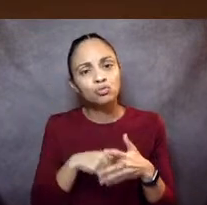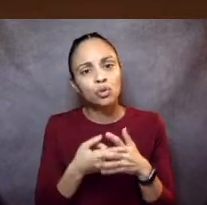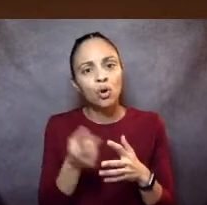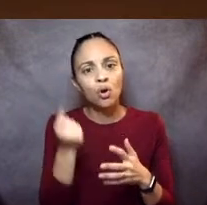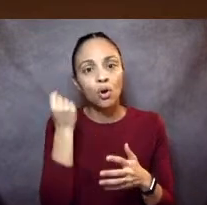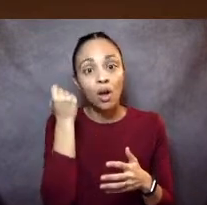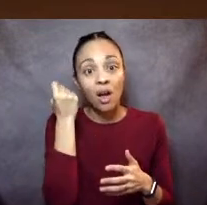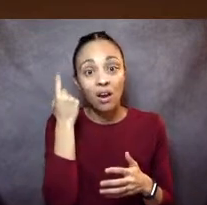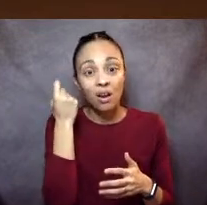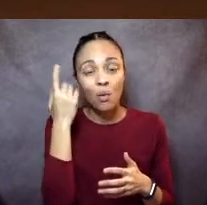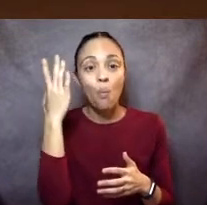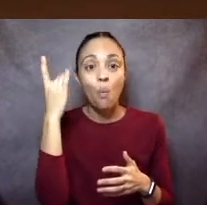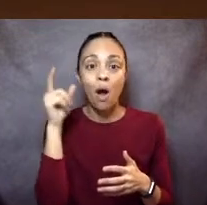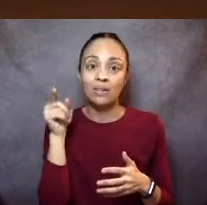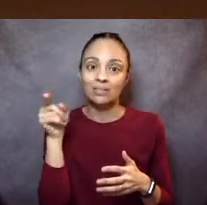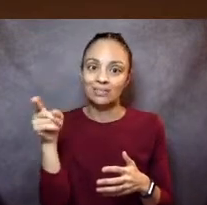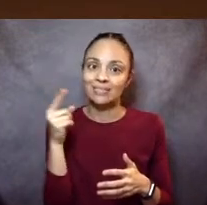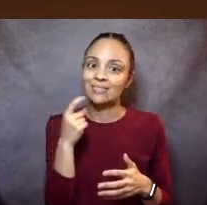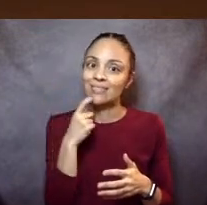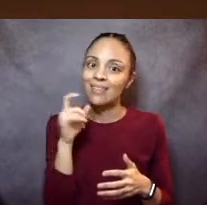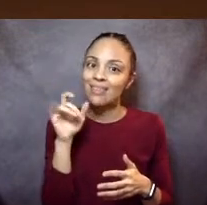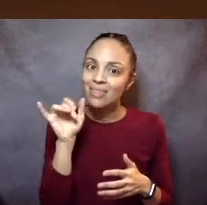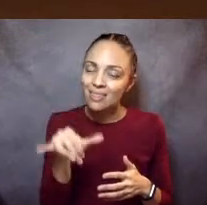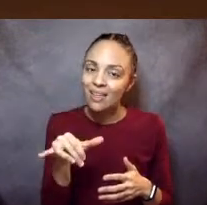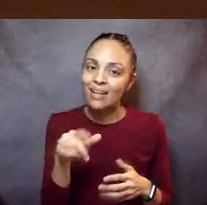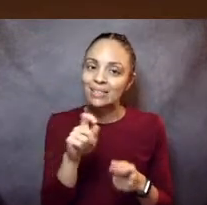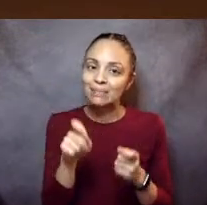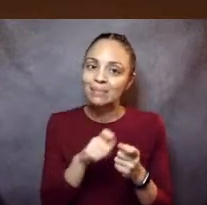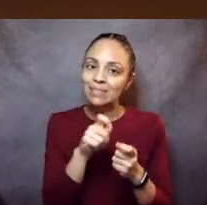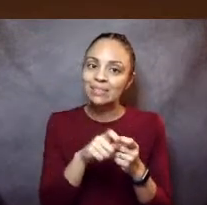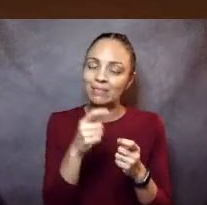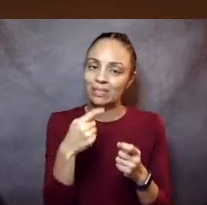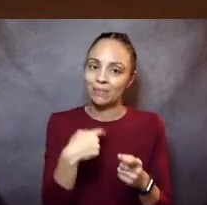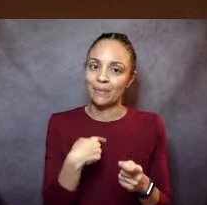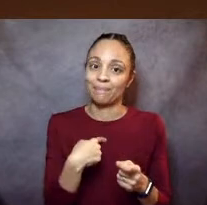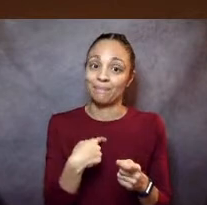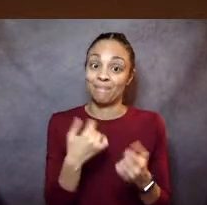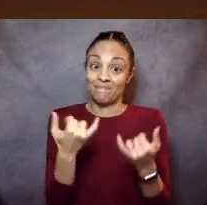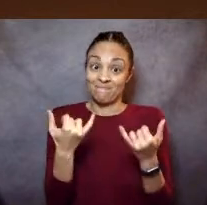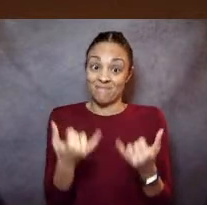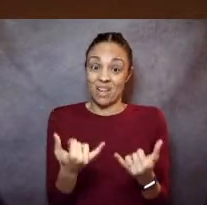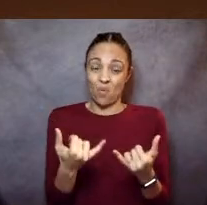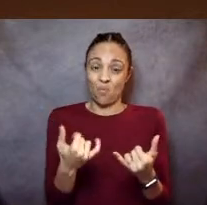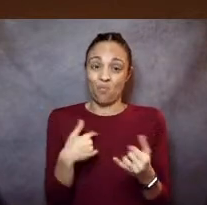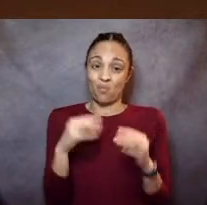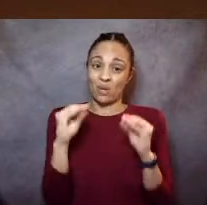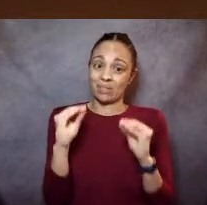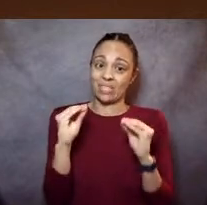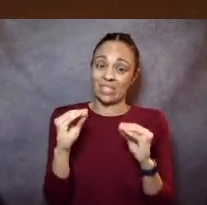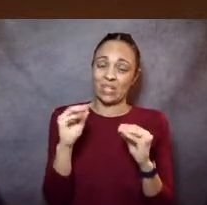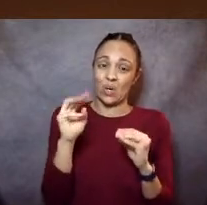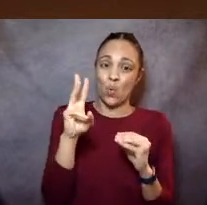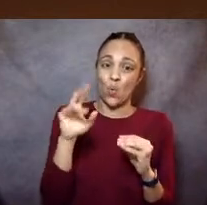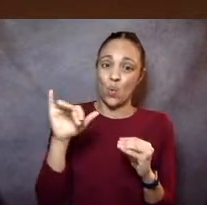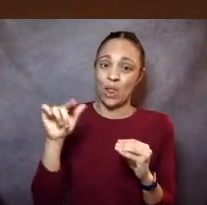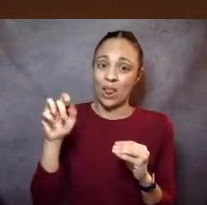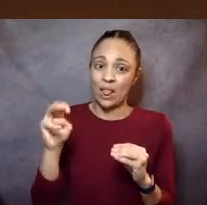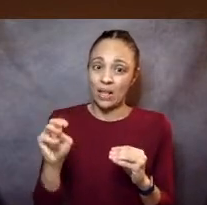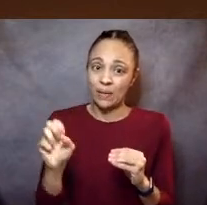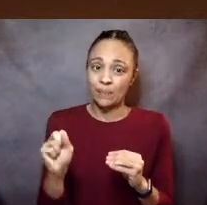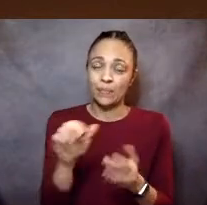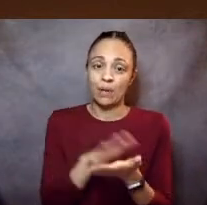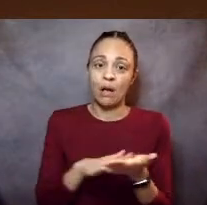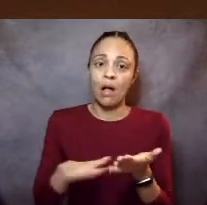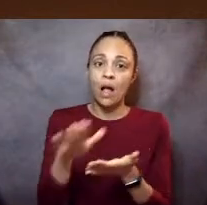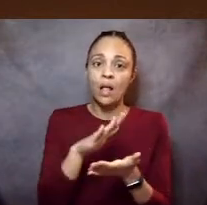understand why she was saying that to me. I'm at Williams College because Chuck Davis received a residency